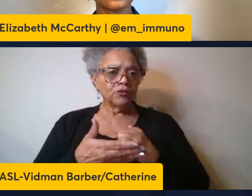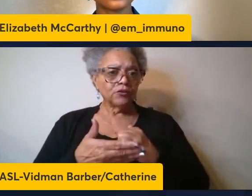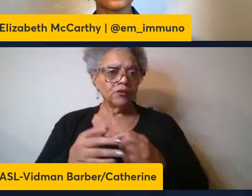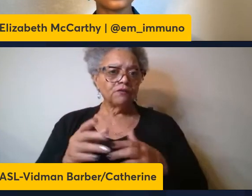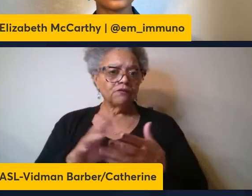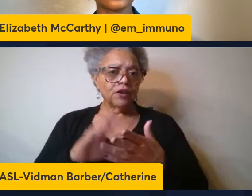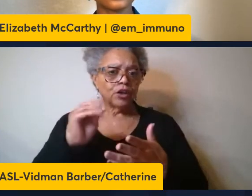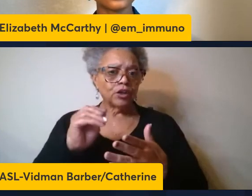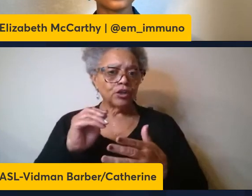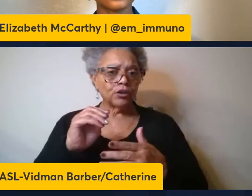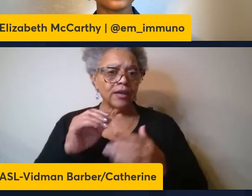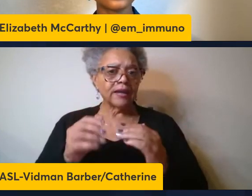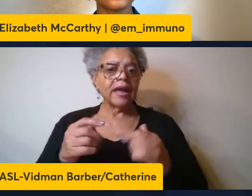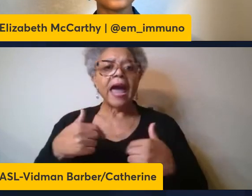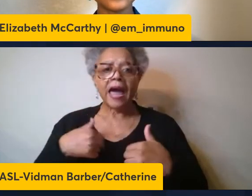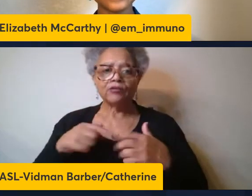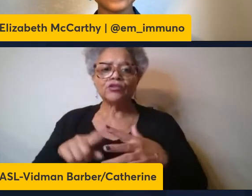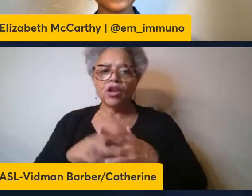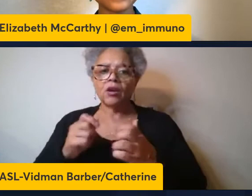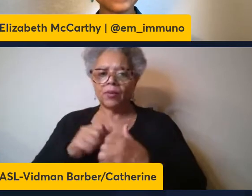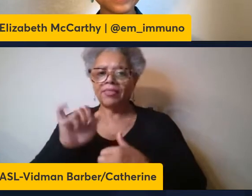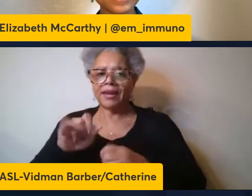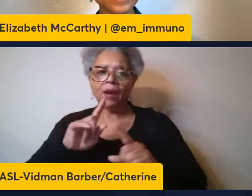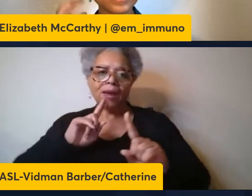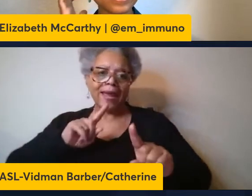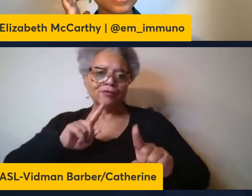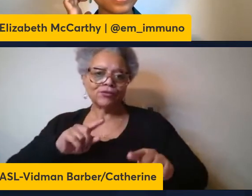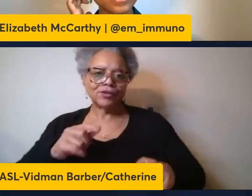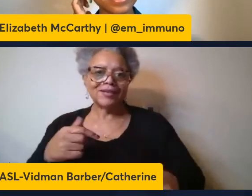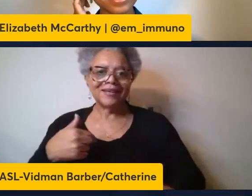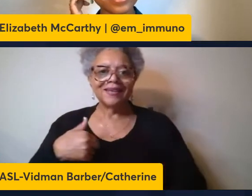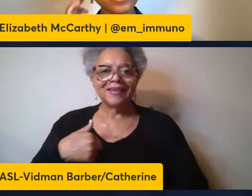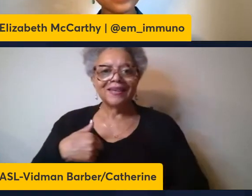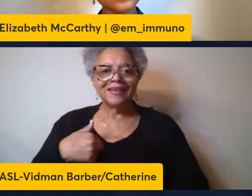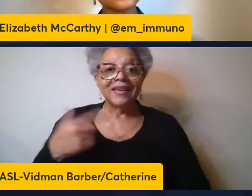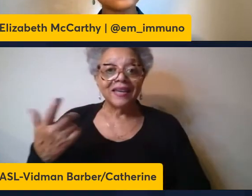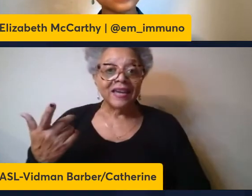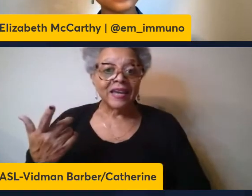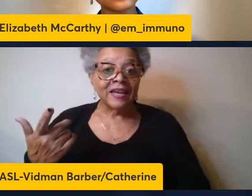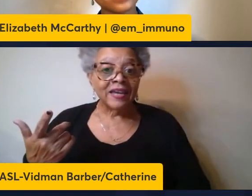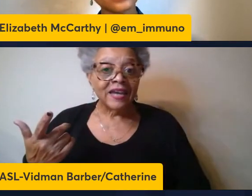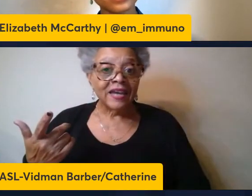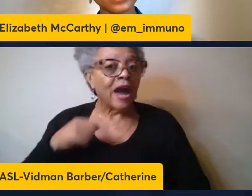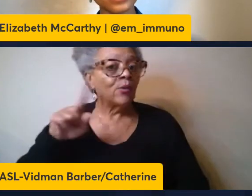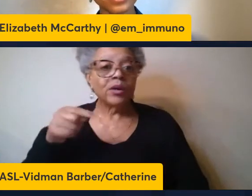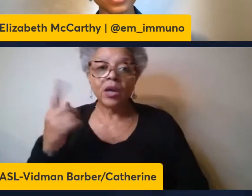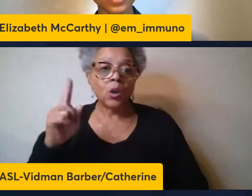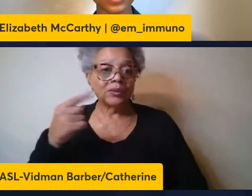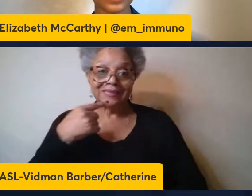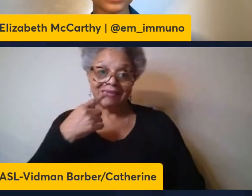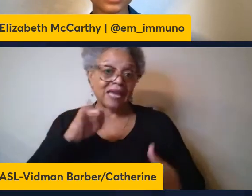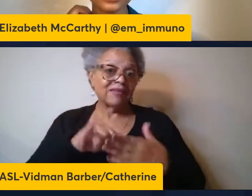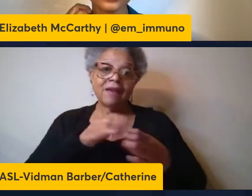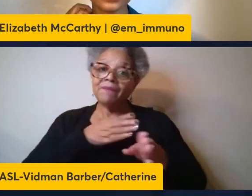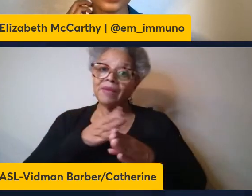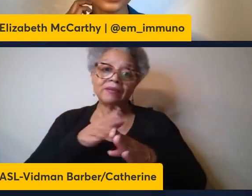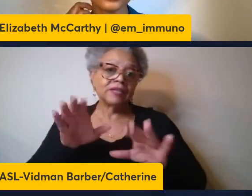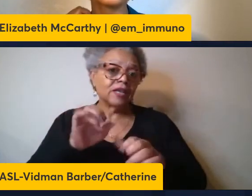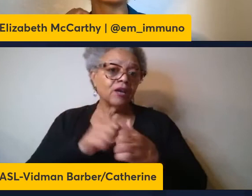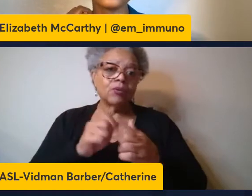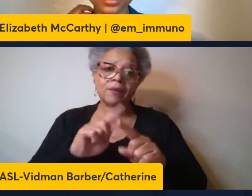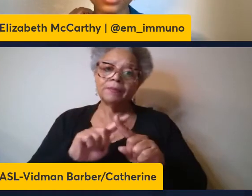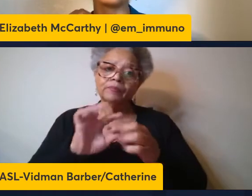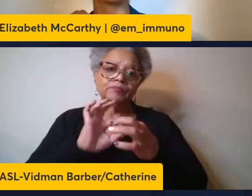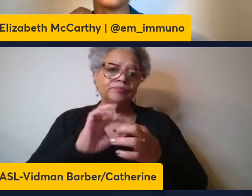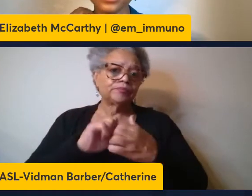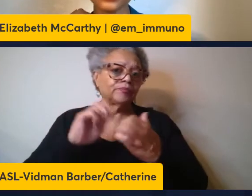I can start, I guess. I don't have a lot to add to this bit. I would just say, like, I've mainly done it in terms of projects. Like, I've just